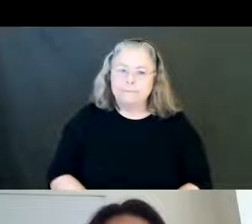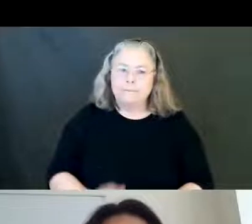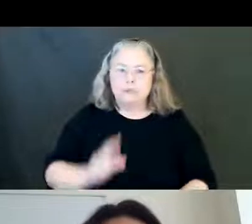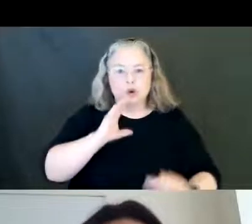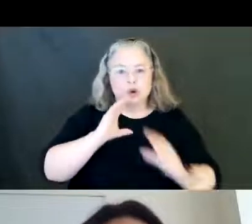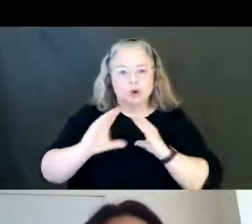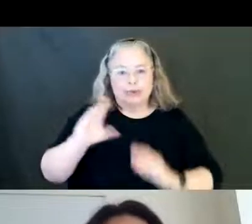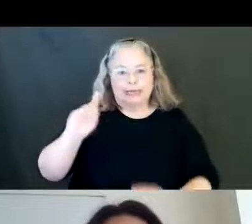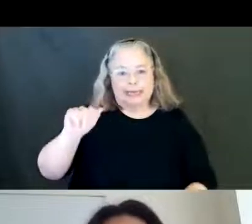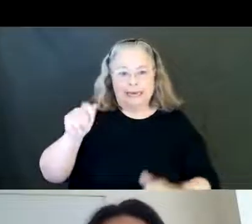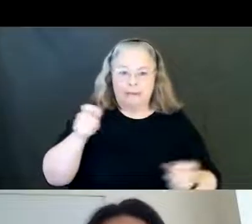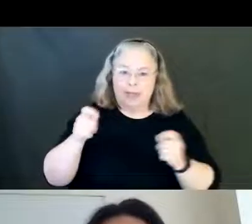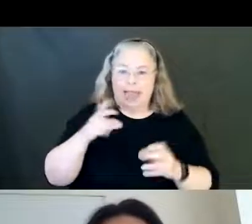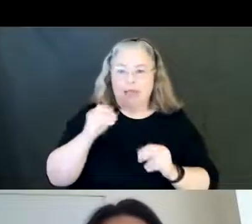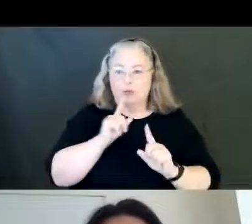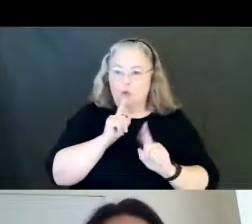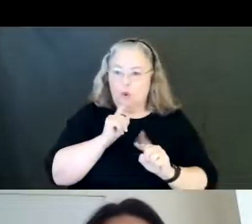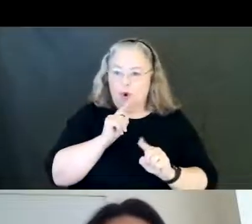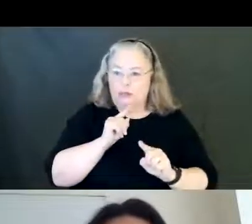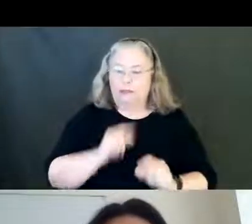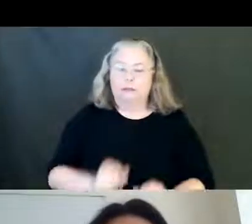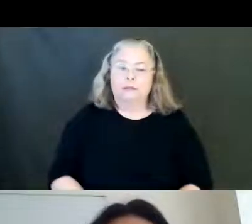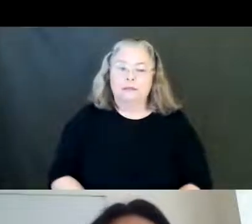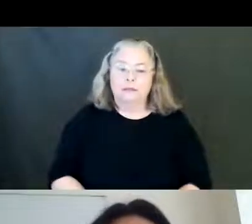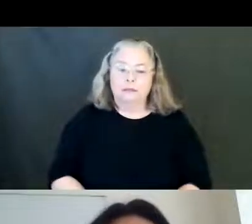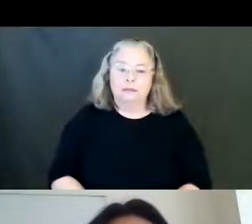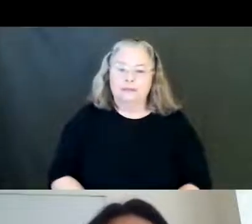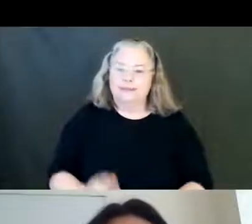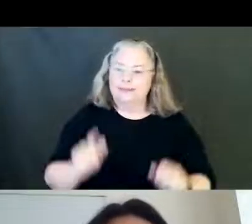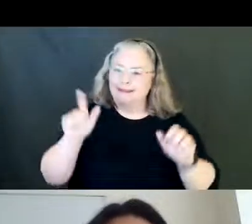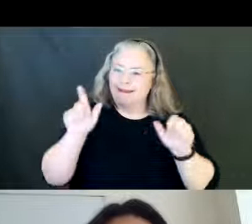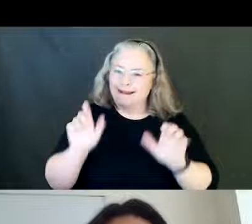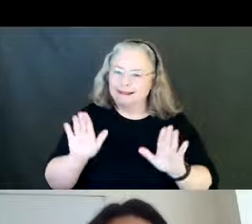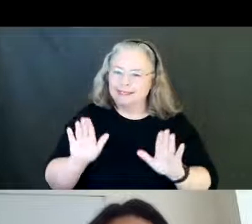communication and data management and reporting. It's awesome.